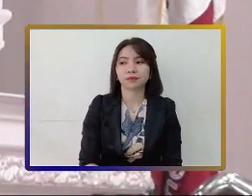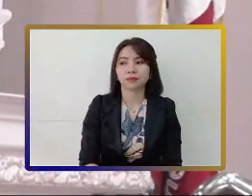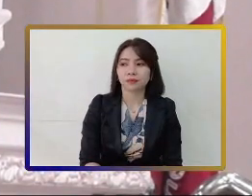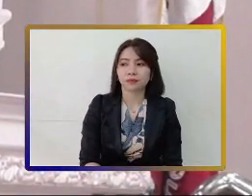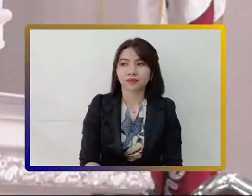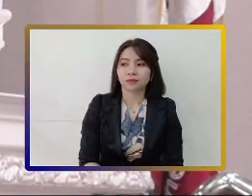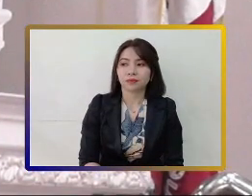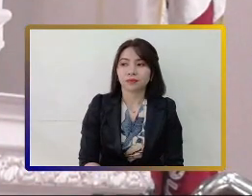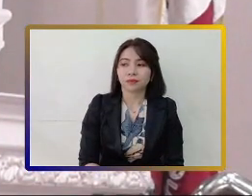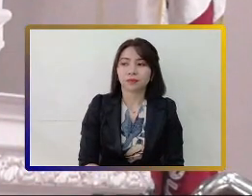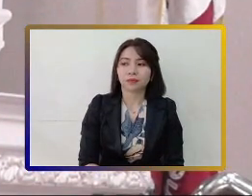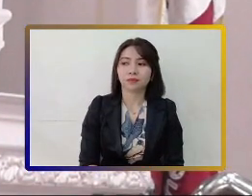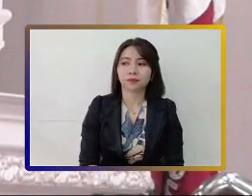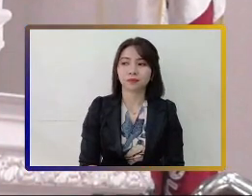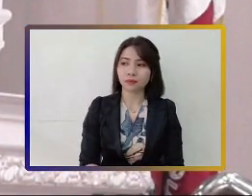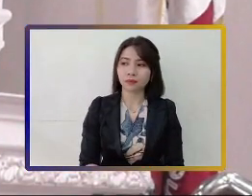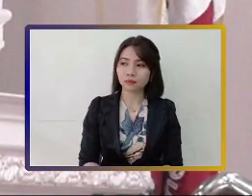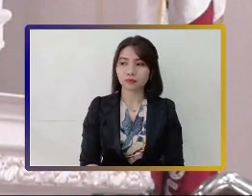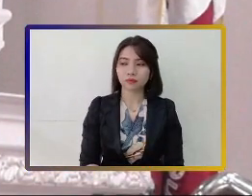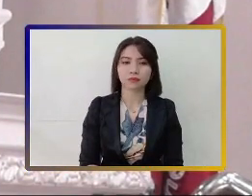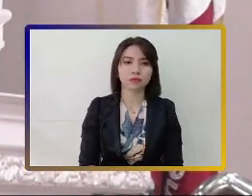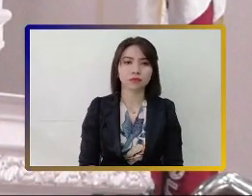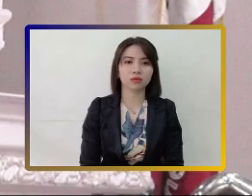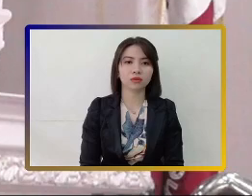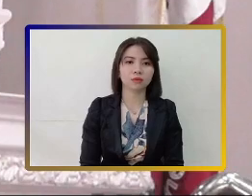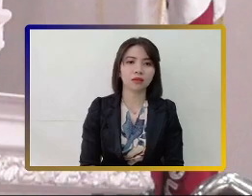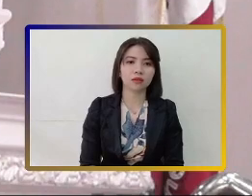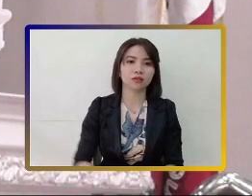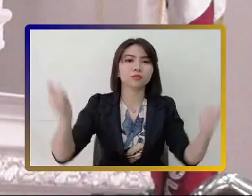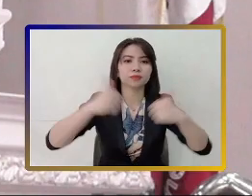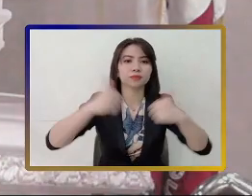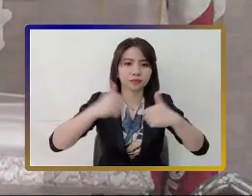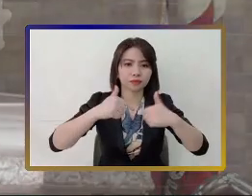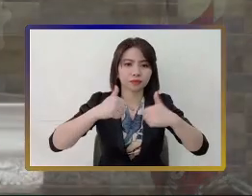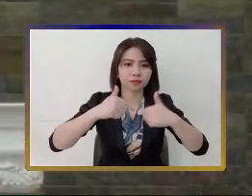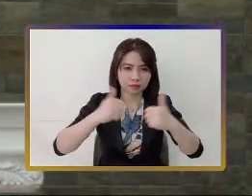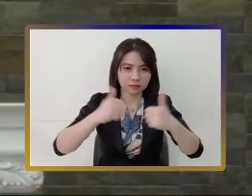Remember this. Affiliation is very important.